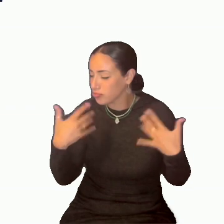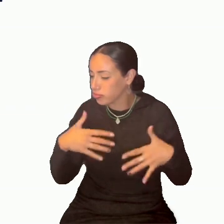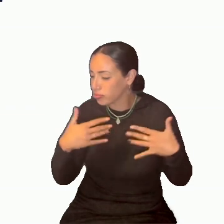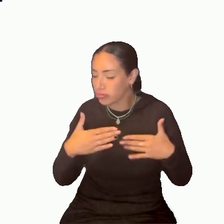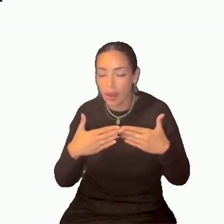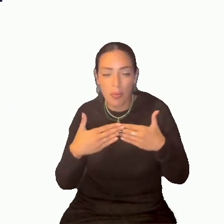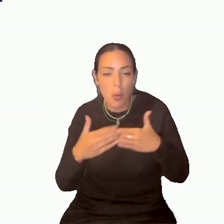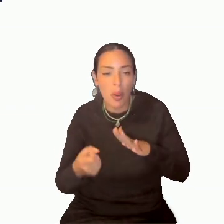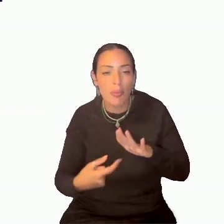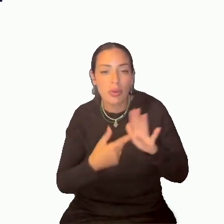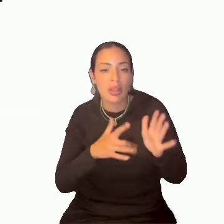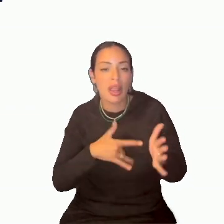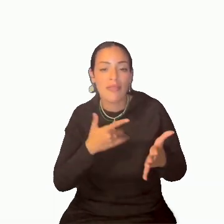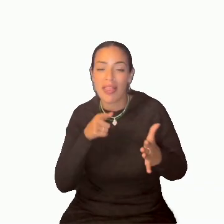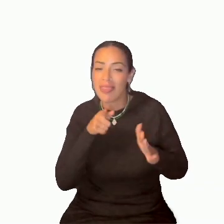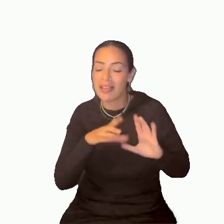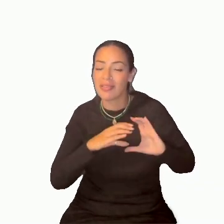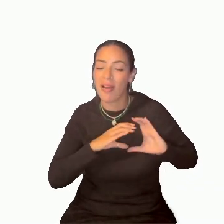is a heartbreaking privilege.